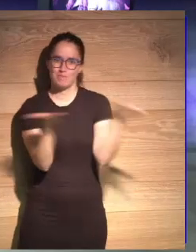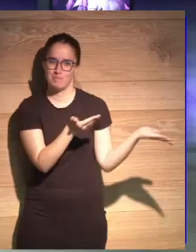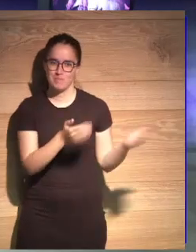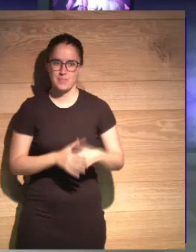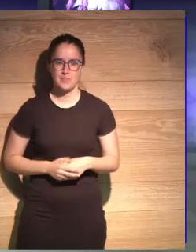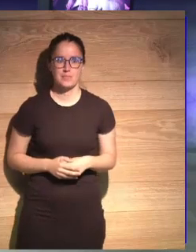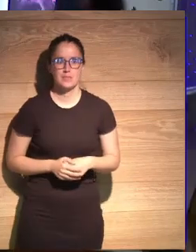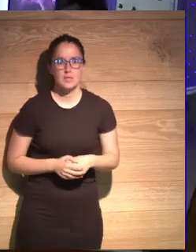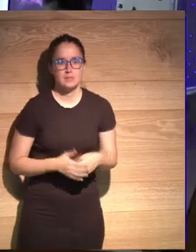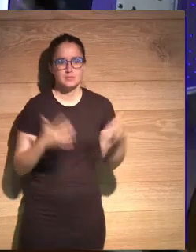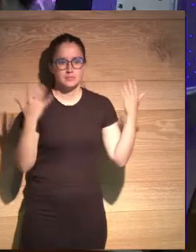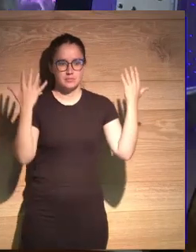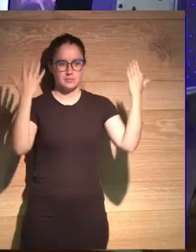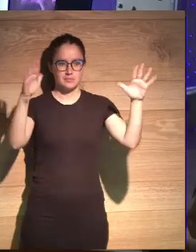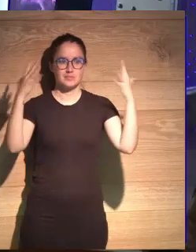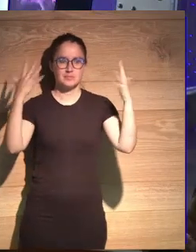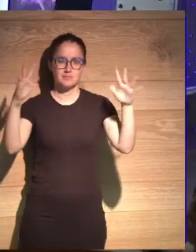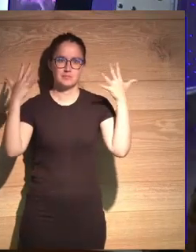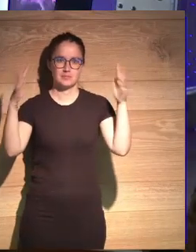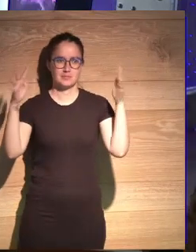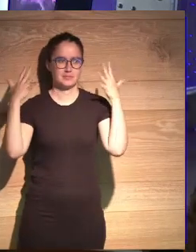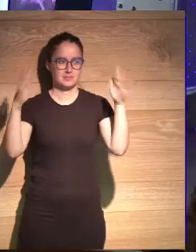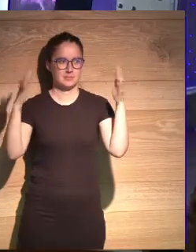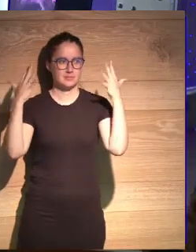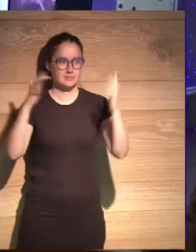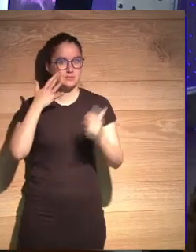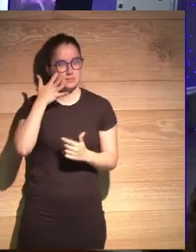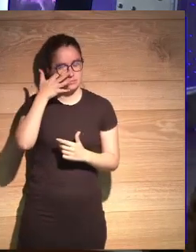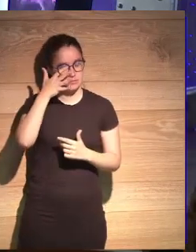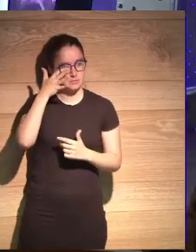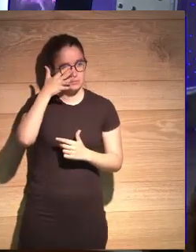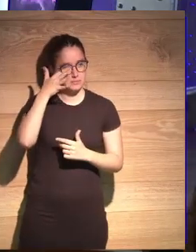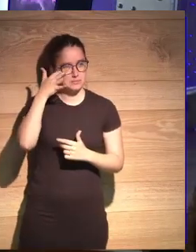the Universidad Europea de Madrid. The floor is yours.